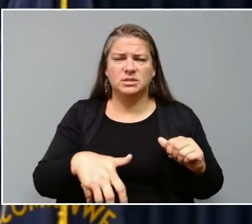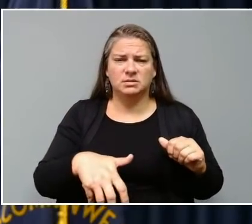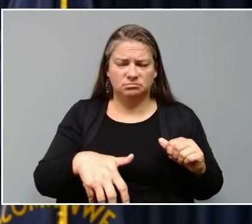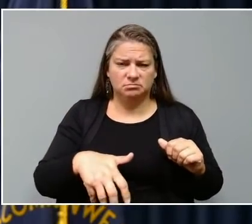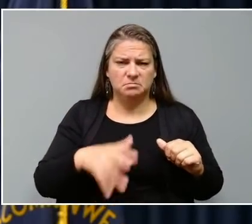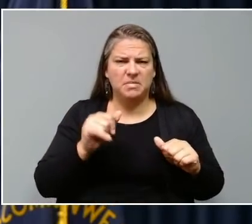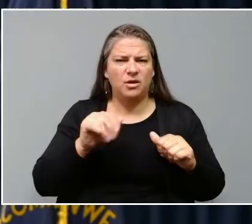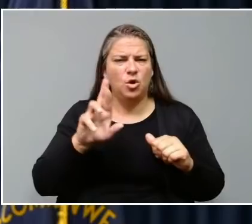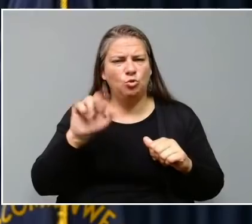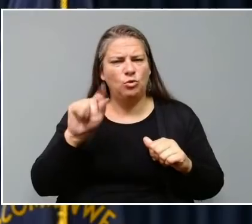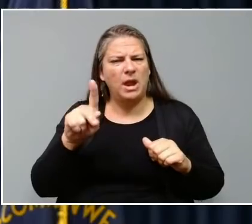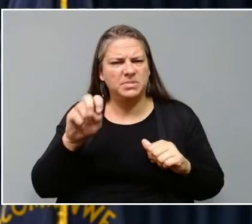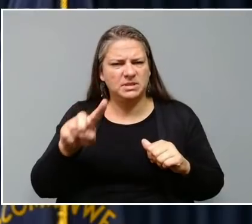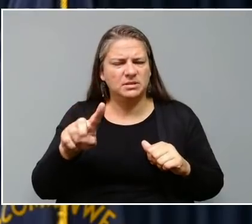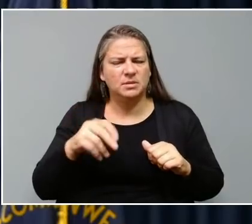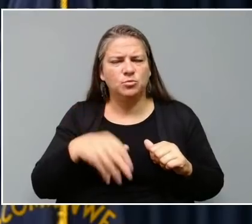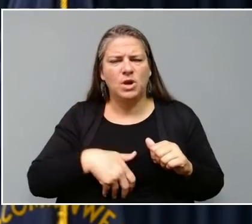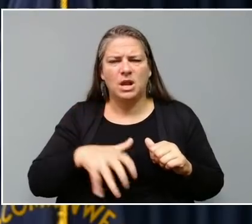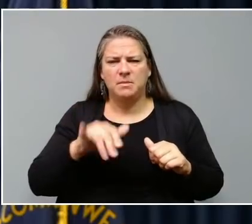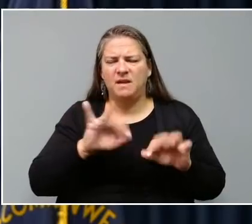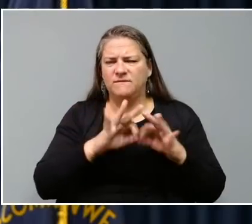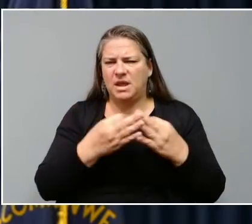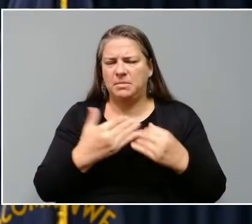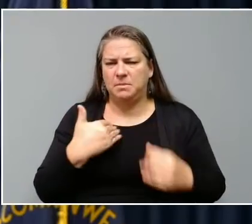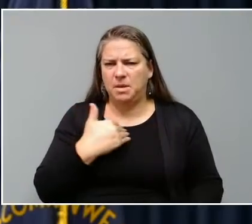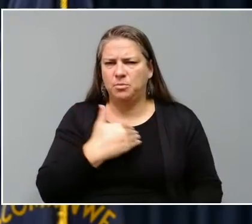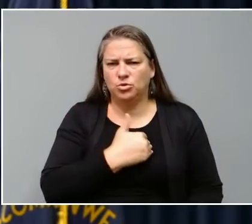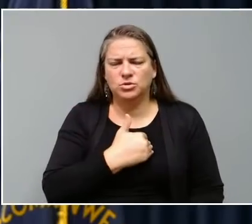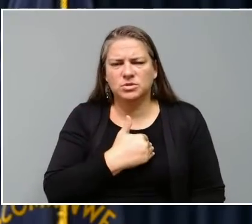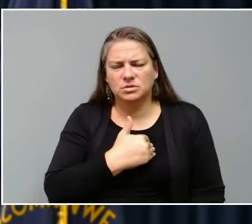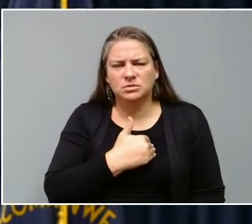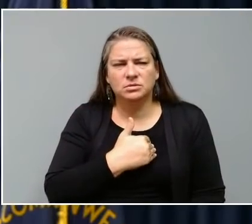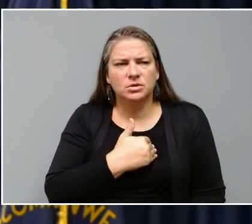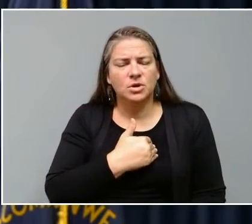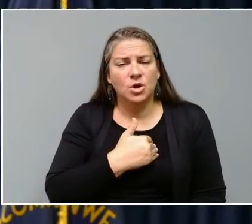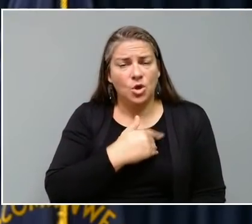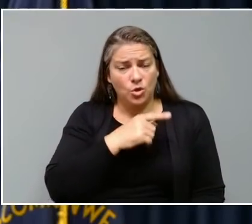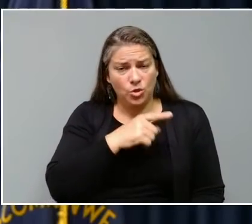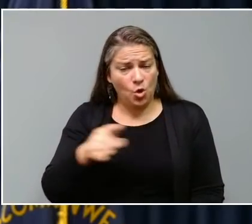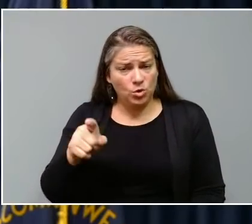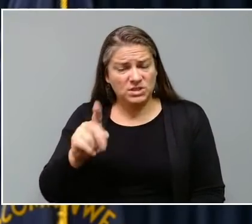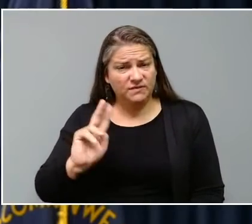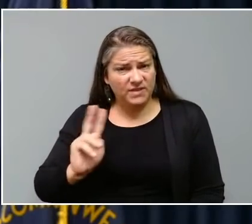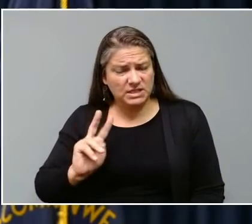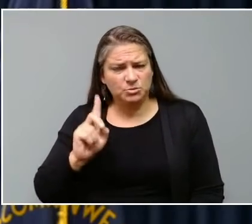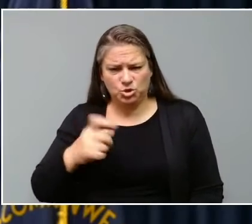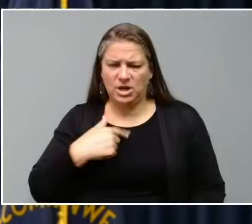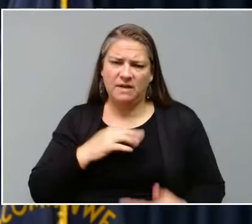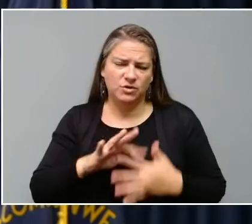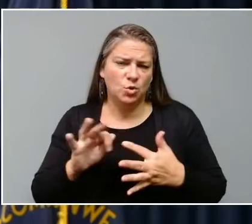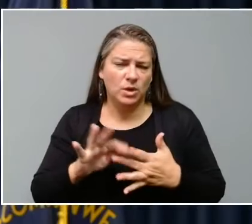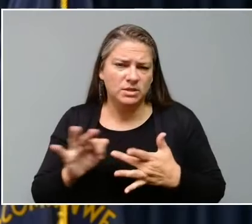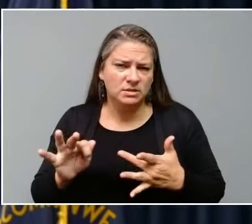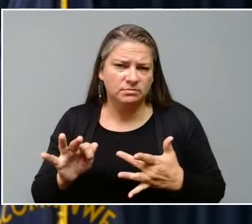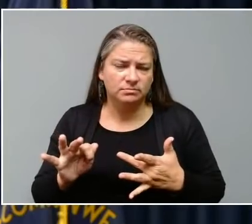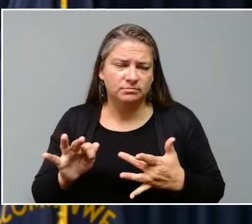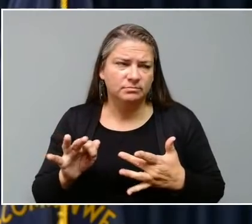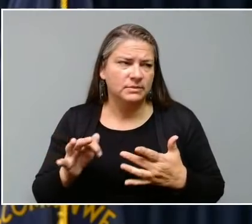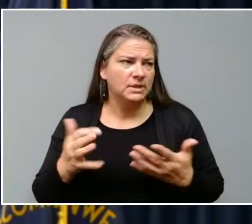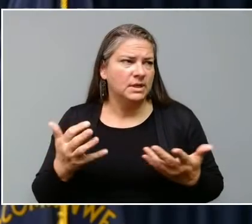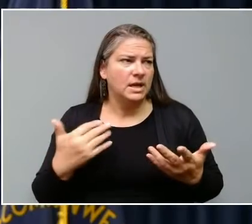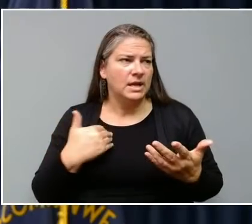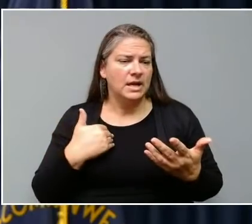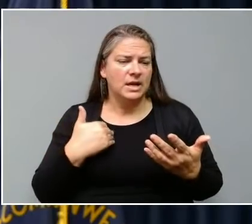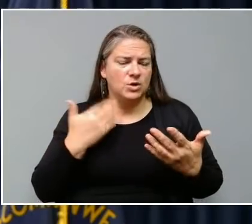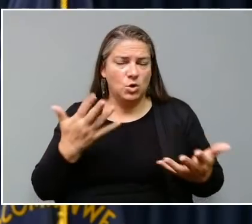members. I think those victims should have some options. And I hope no matter what direction anyone moves